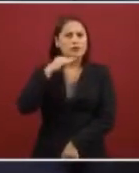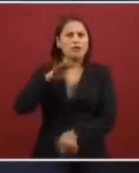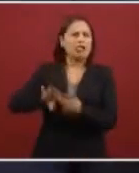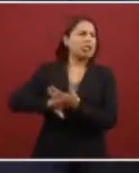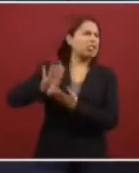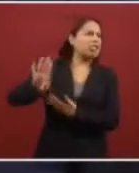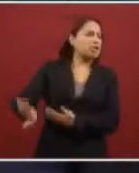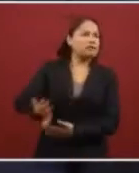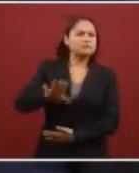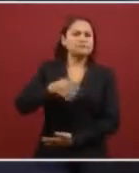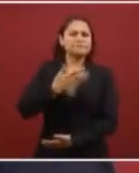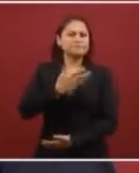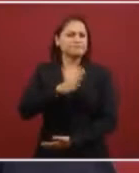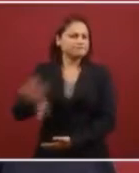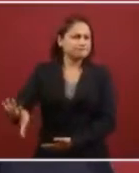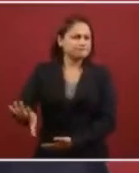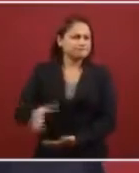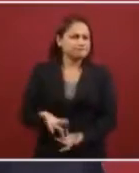no se